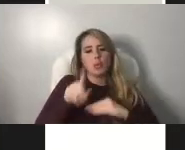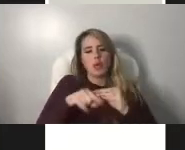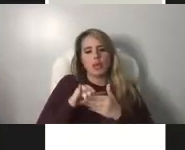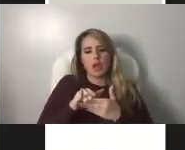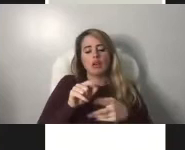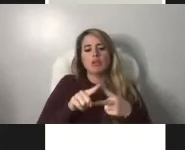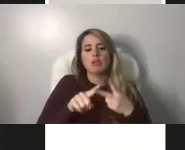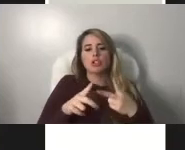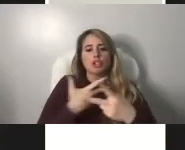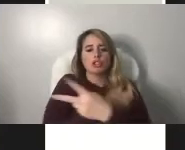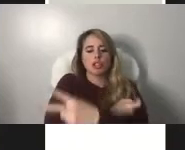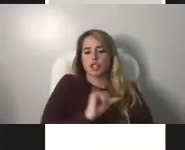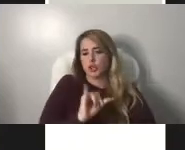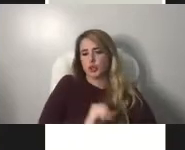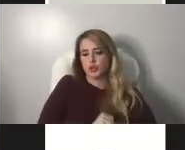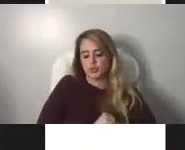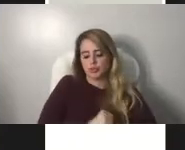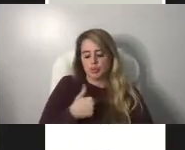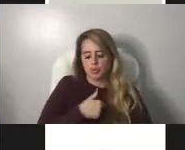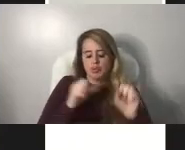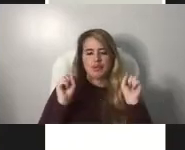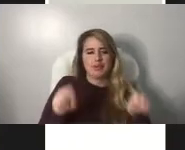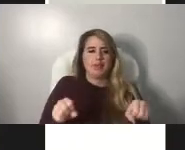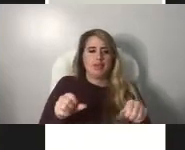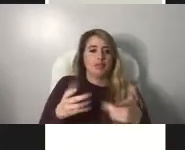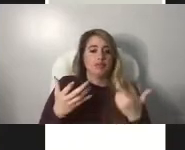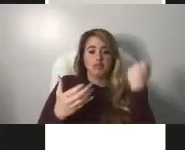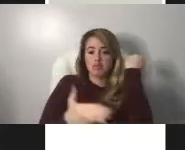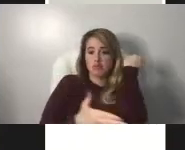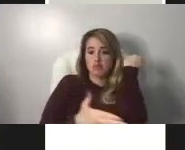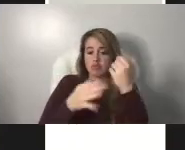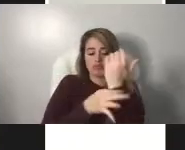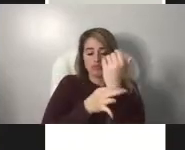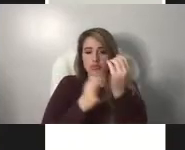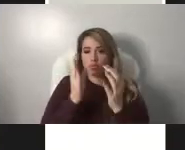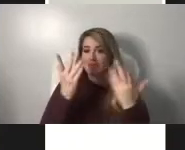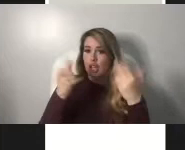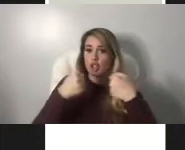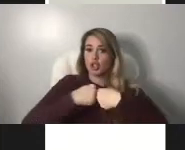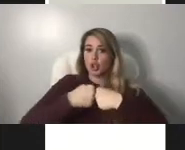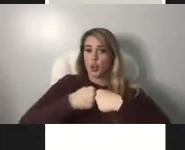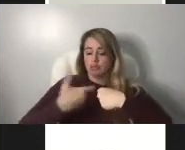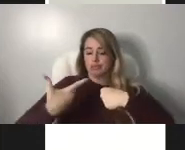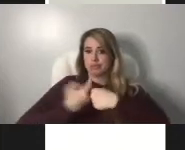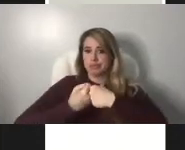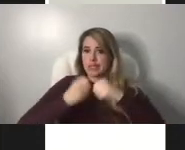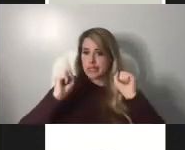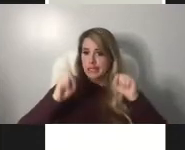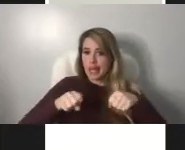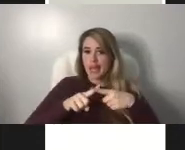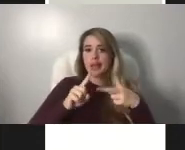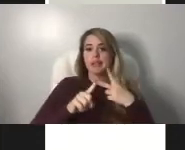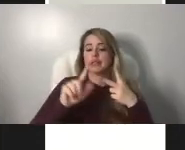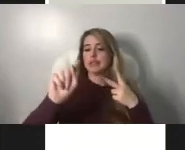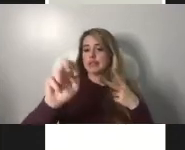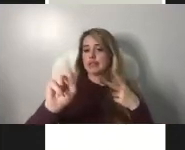as well. And we can inject it directly into joints. We can inject it in or around tendons. We